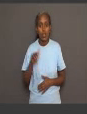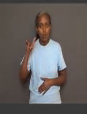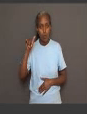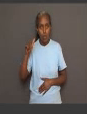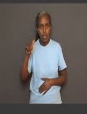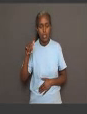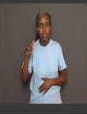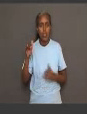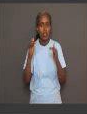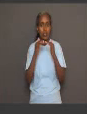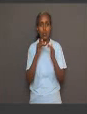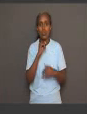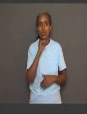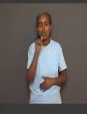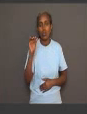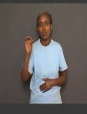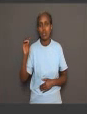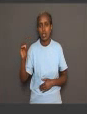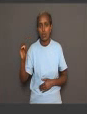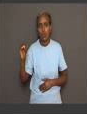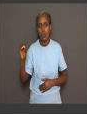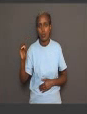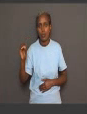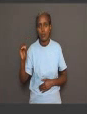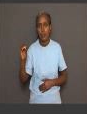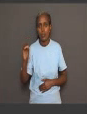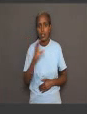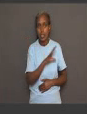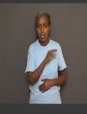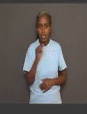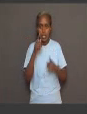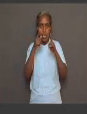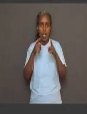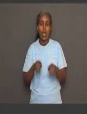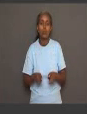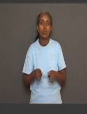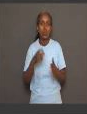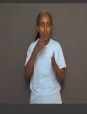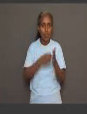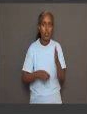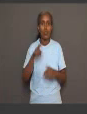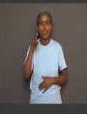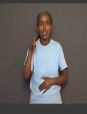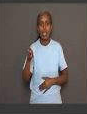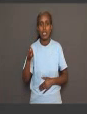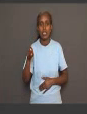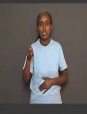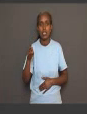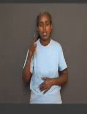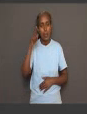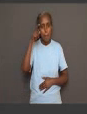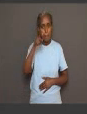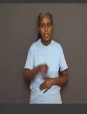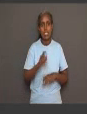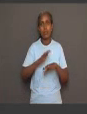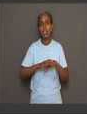Y cannot equal 0, and the absolute value of x must